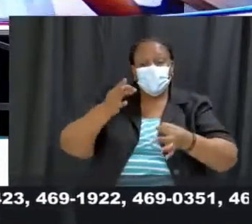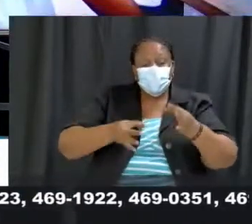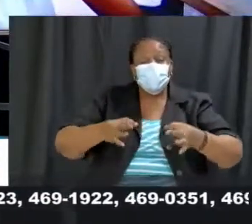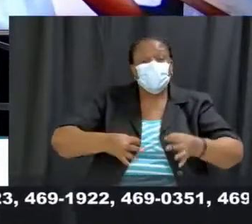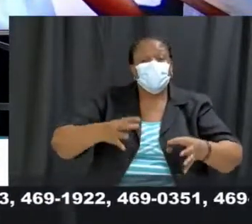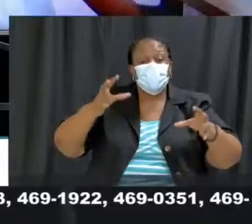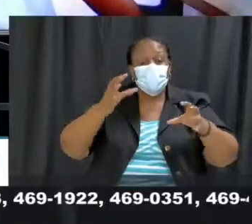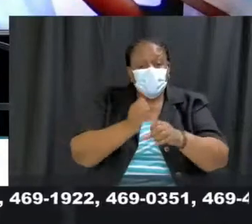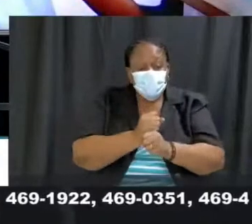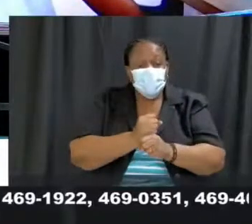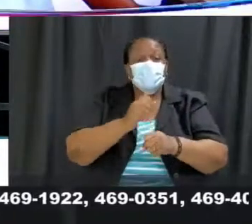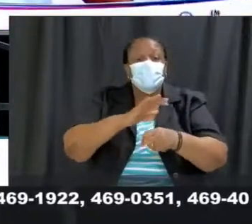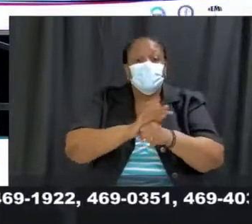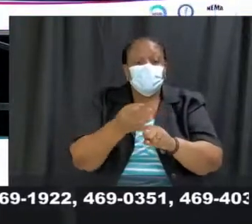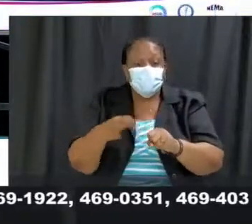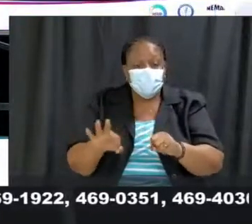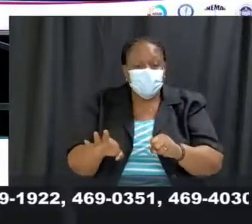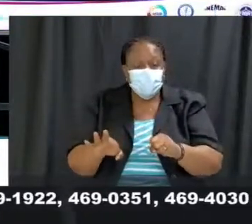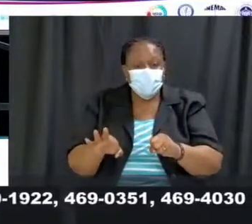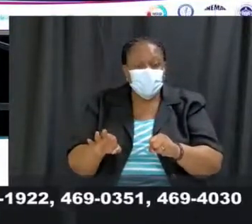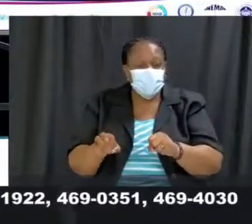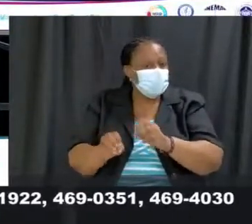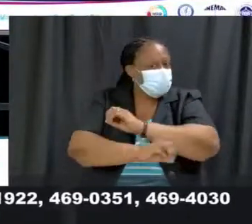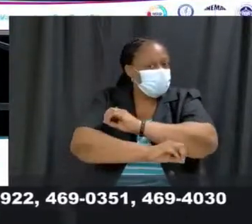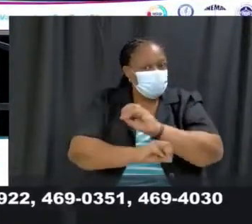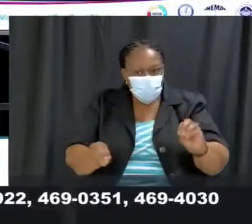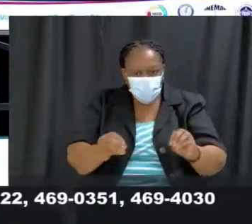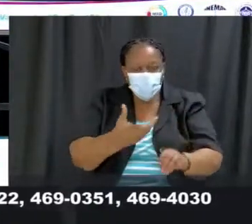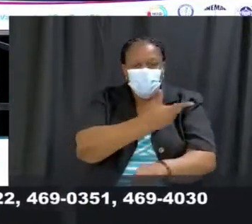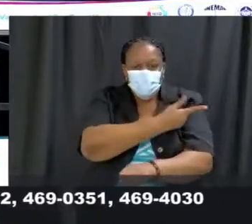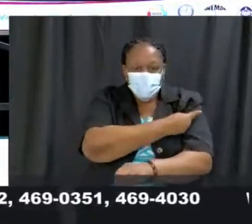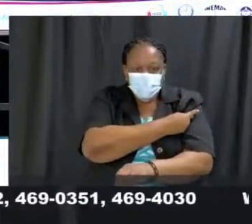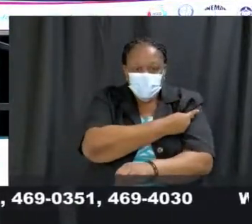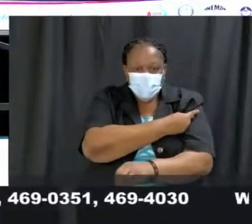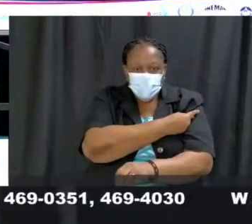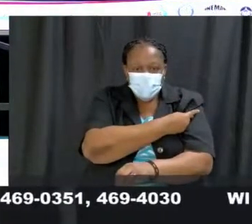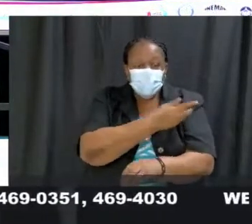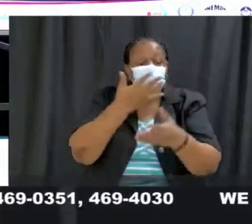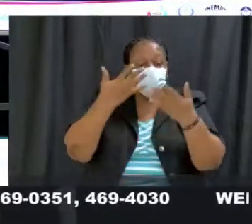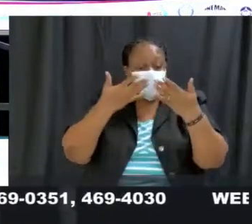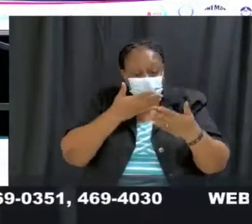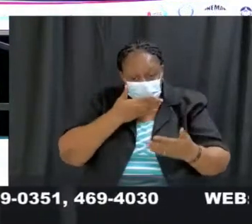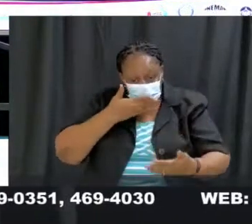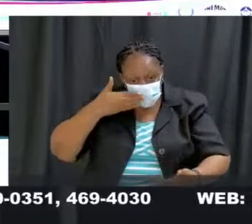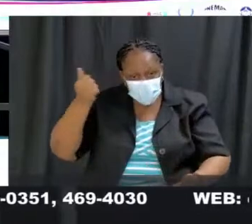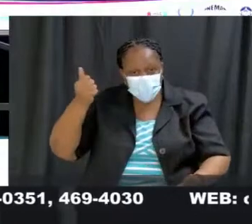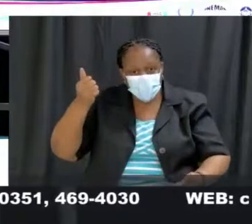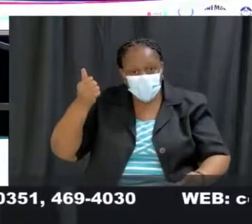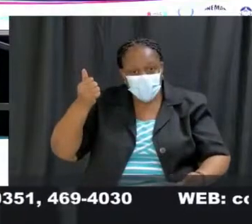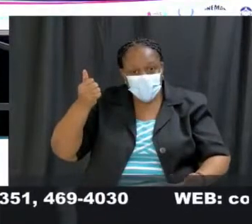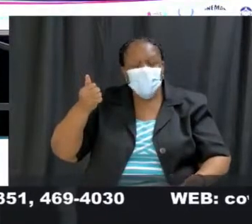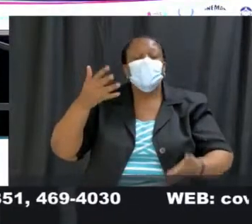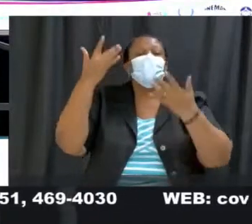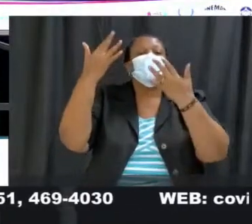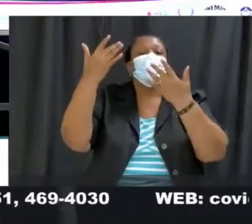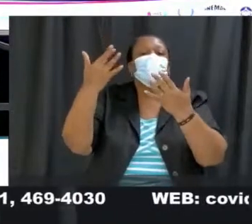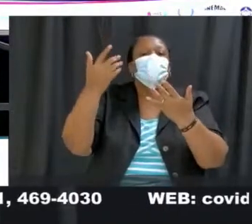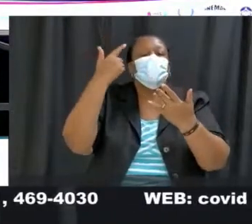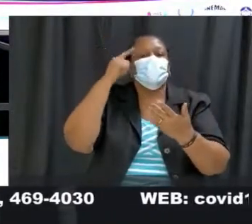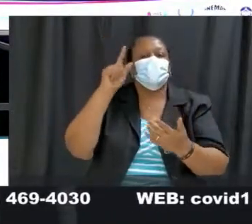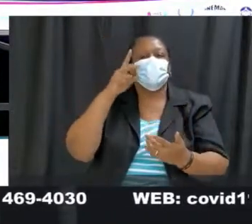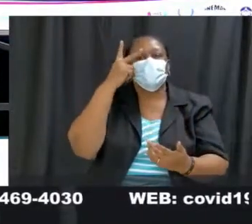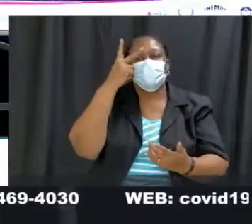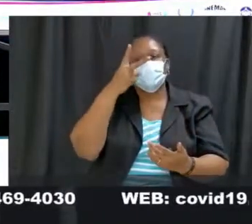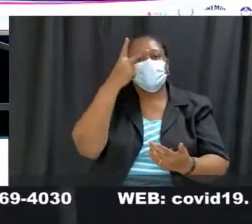so we want you to recover fully, and you can allow 2 to 3 months to elapse, and then you can go